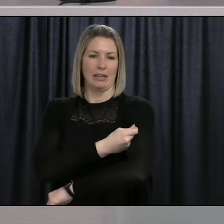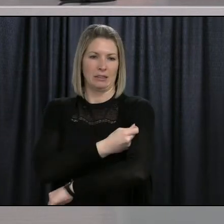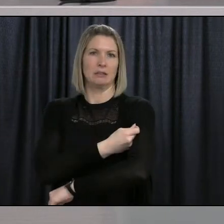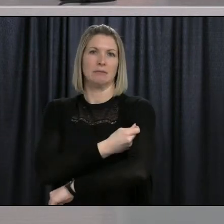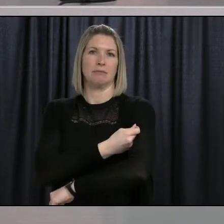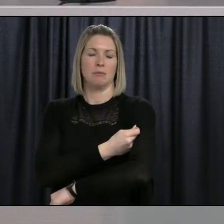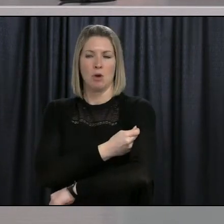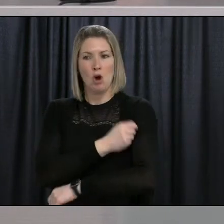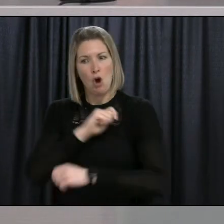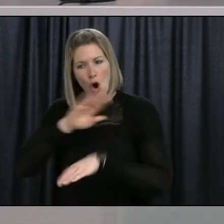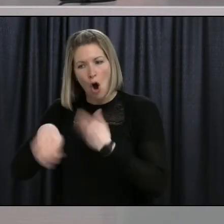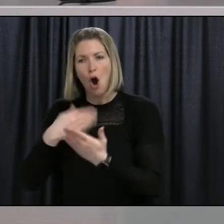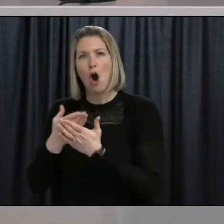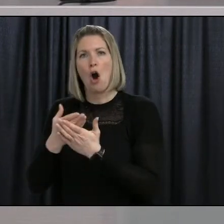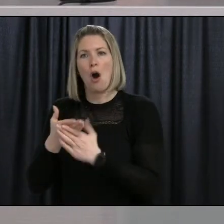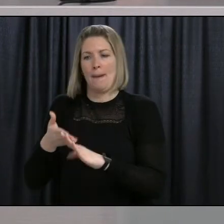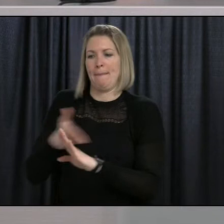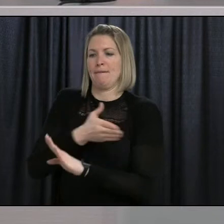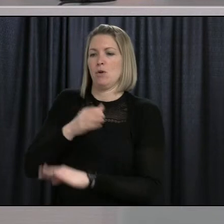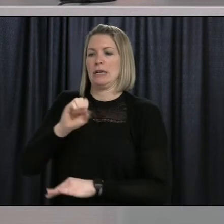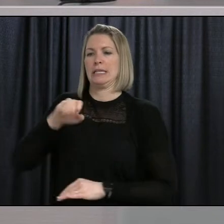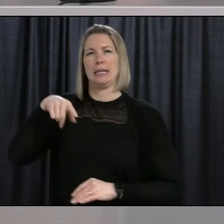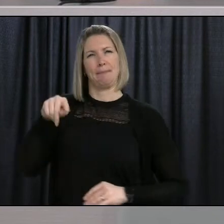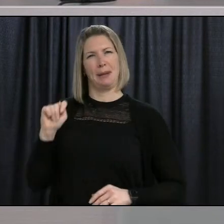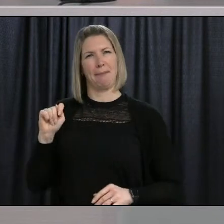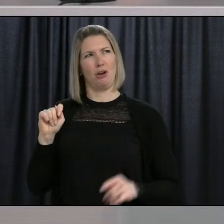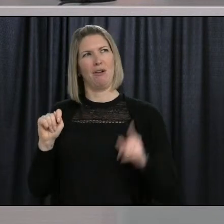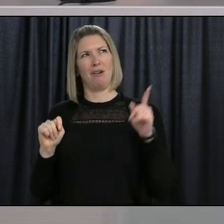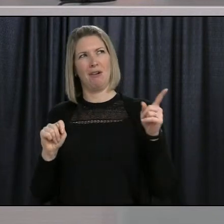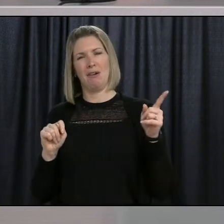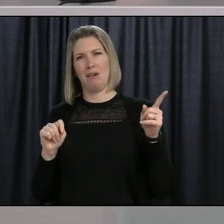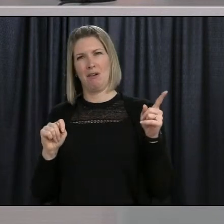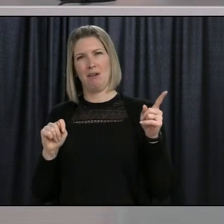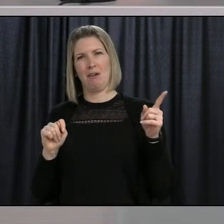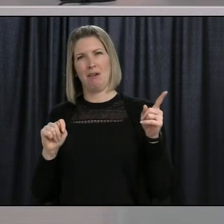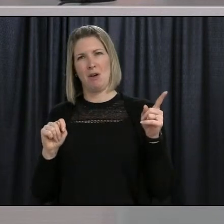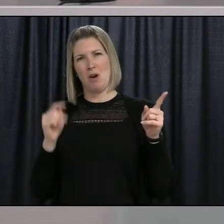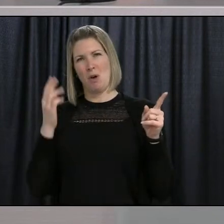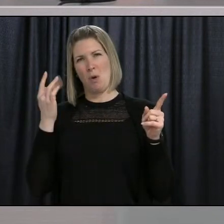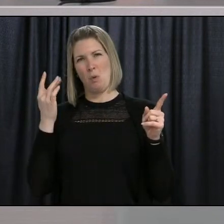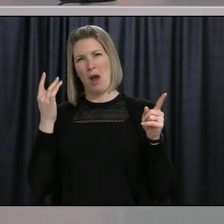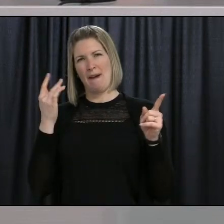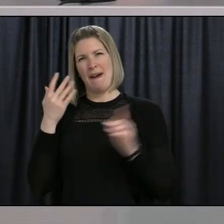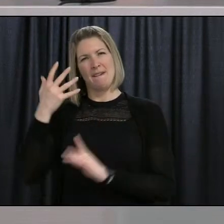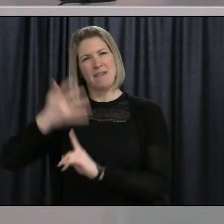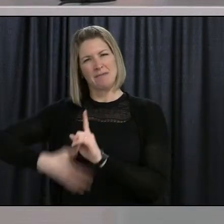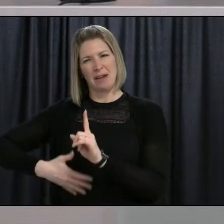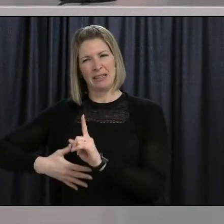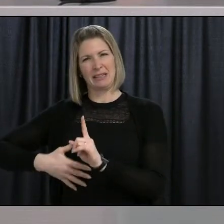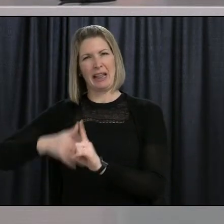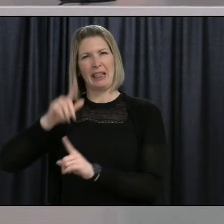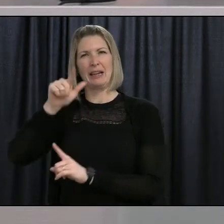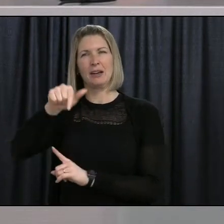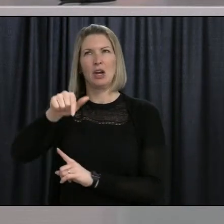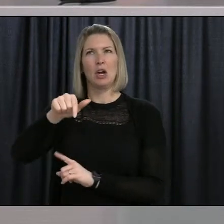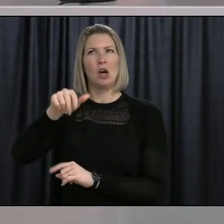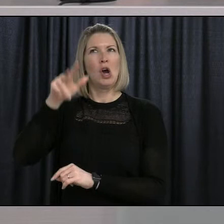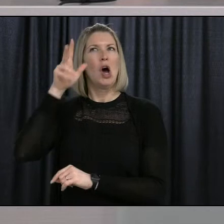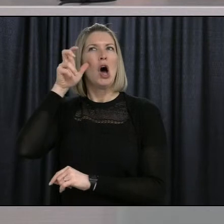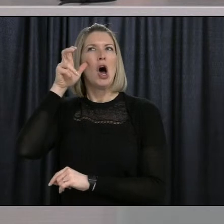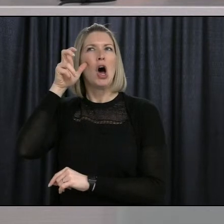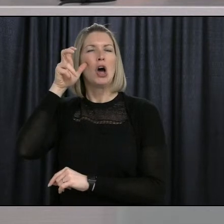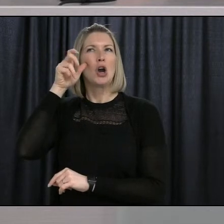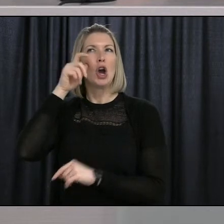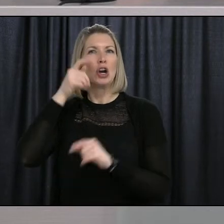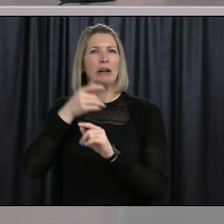later. My question is it too early to be talking about lessons learned? Sorry, what was I heard all the preamble, Roger, but